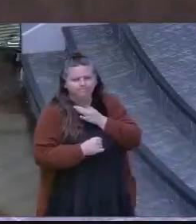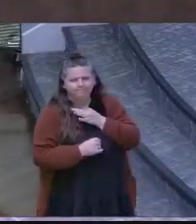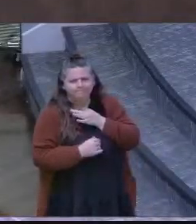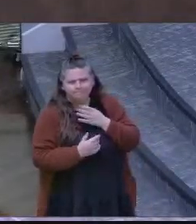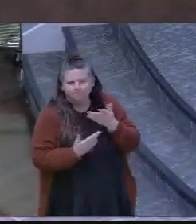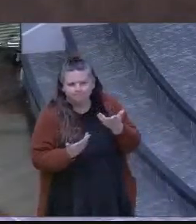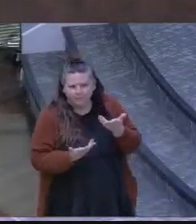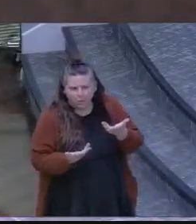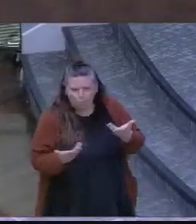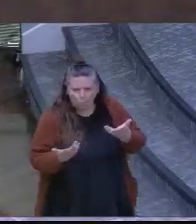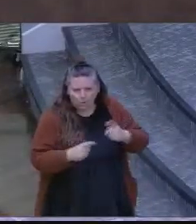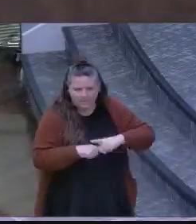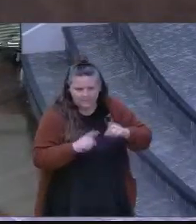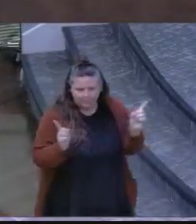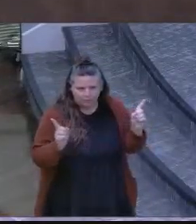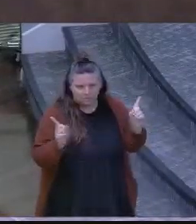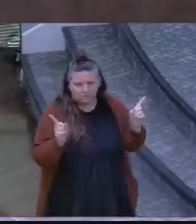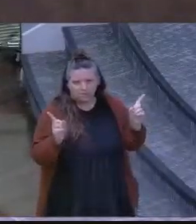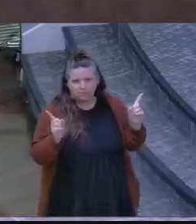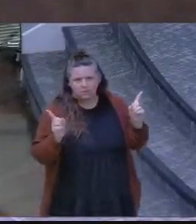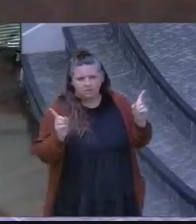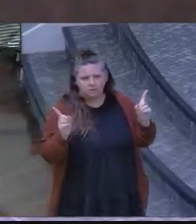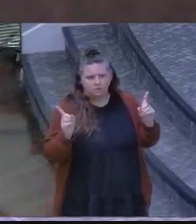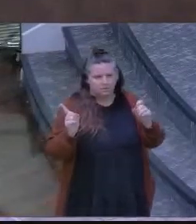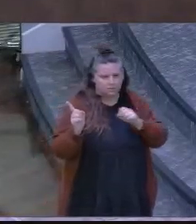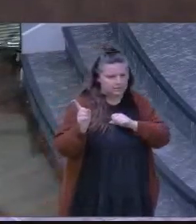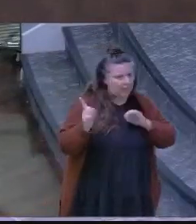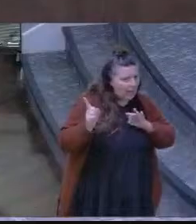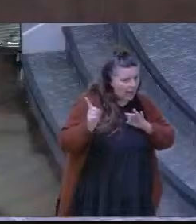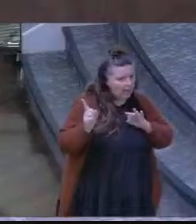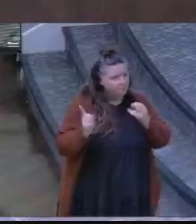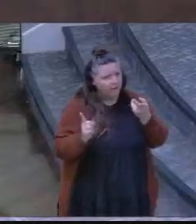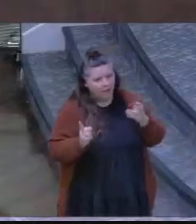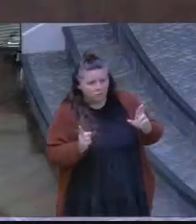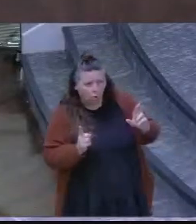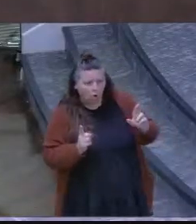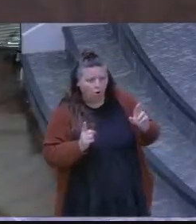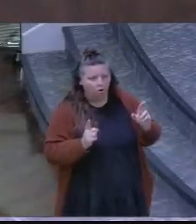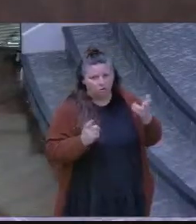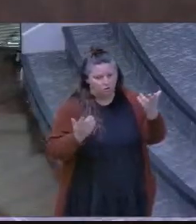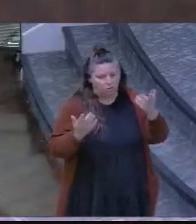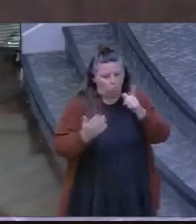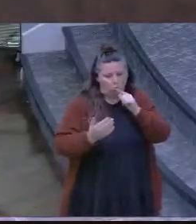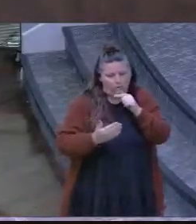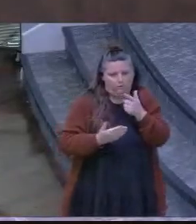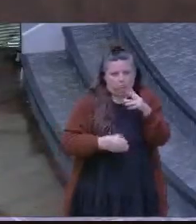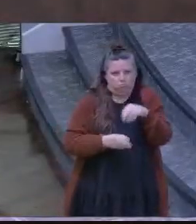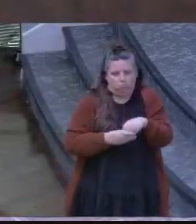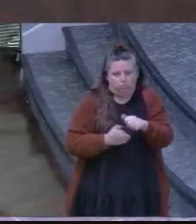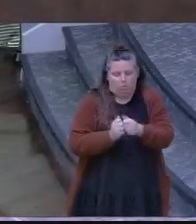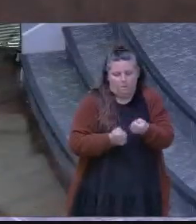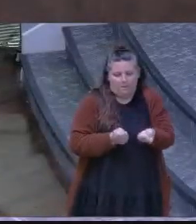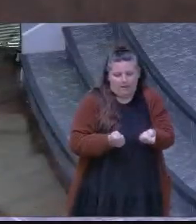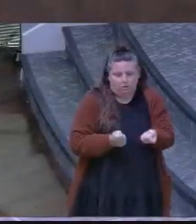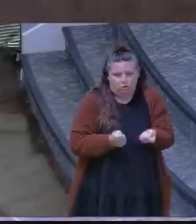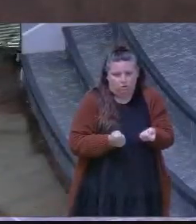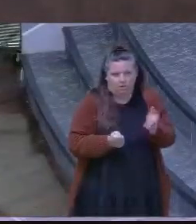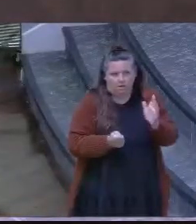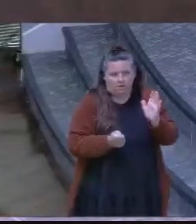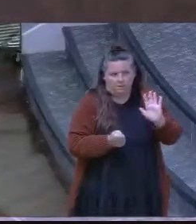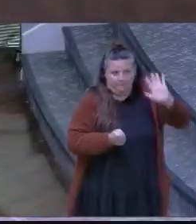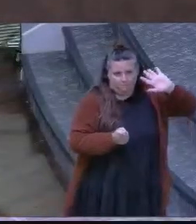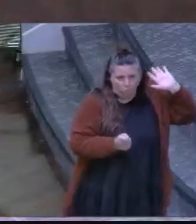is between the staff with HR or whoever would manage that at that time and the current staff.